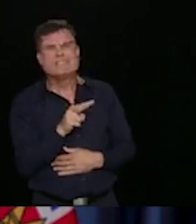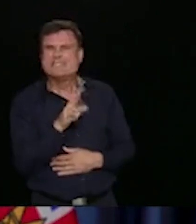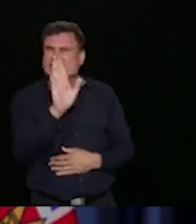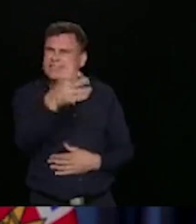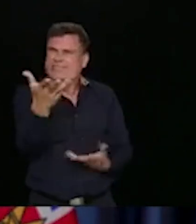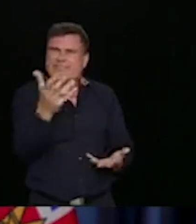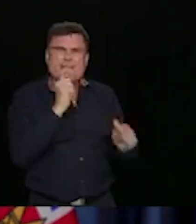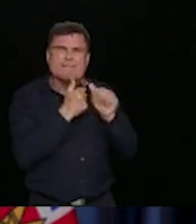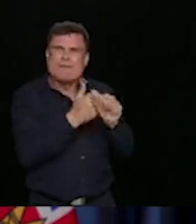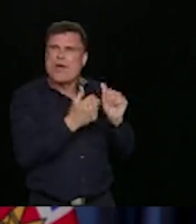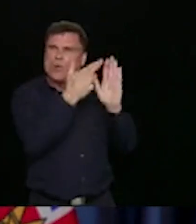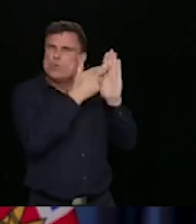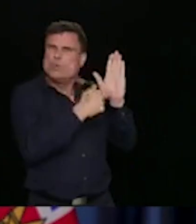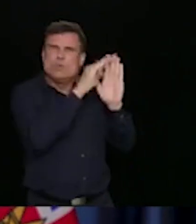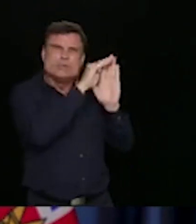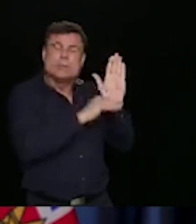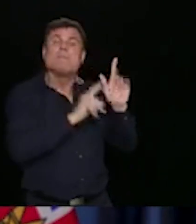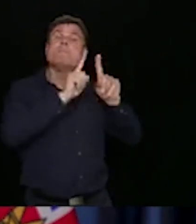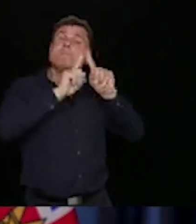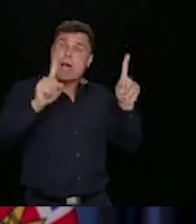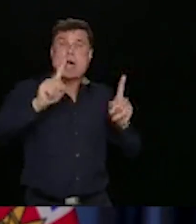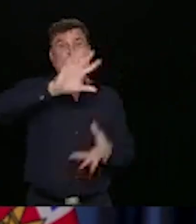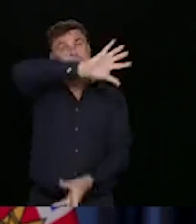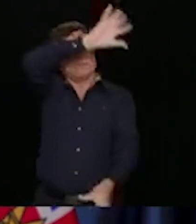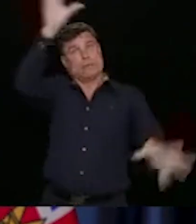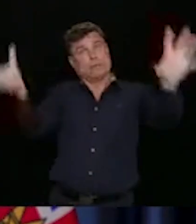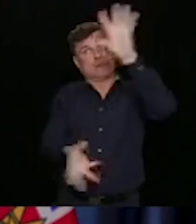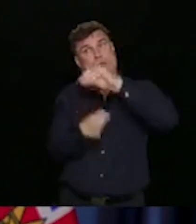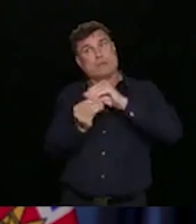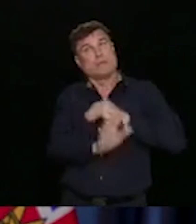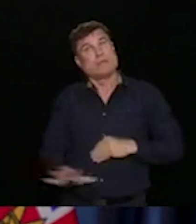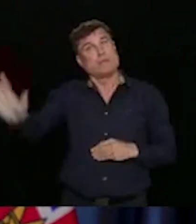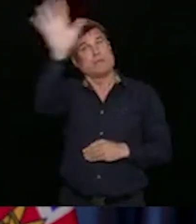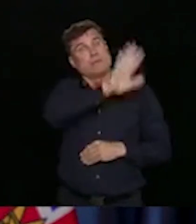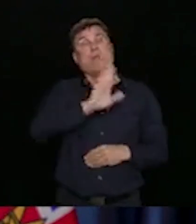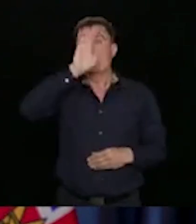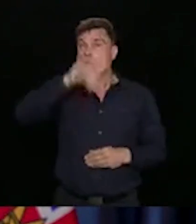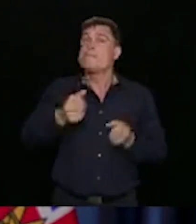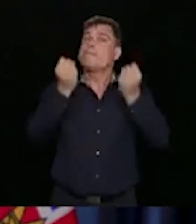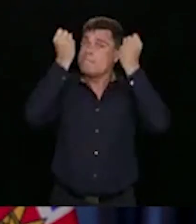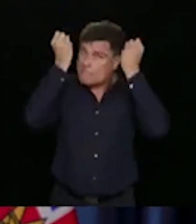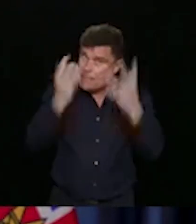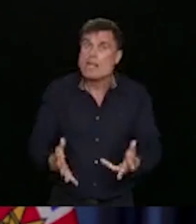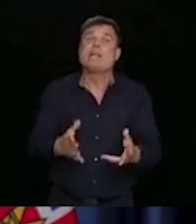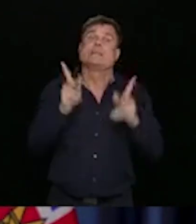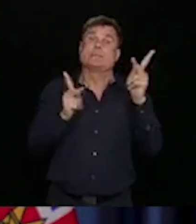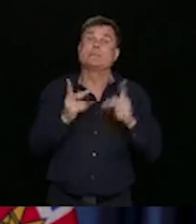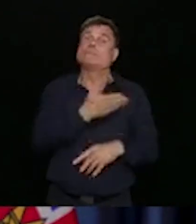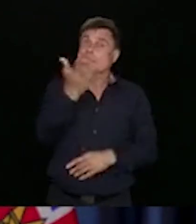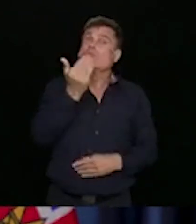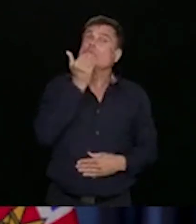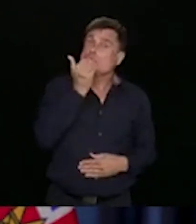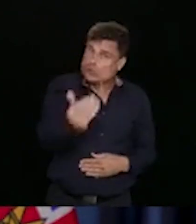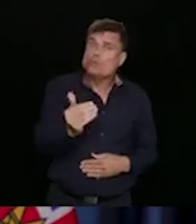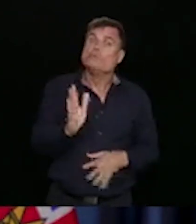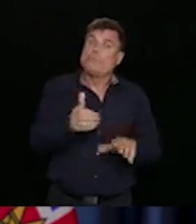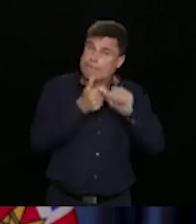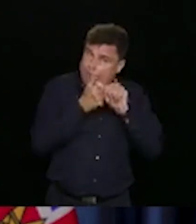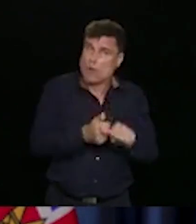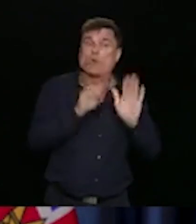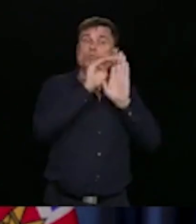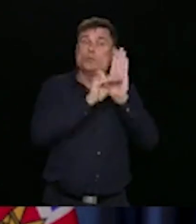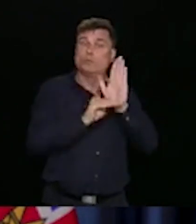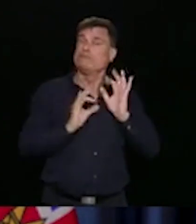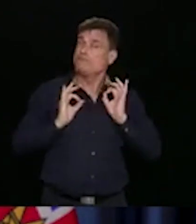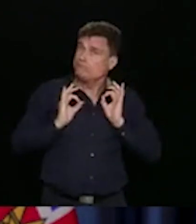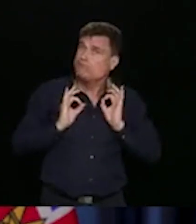our surveys show. That's what's occurring, and that's what's reflected in the evidence. But we're seeing an uptick in cases, and we got to recommit ourselves to that